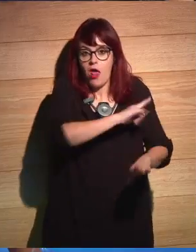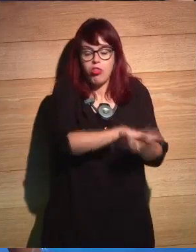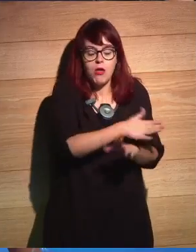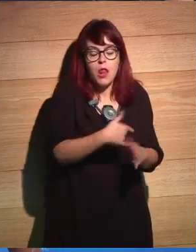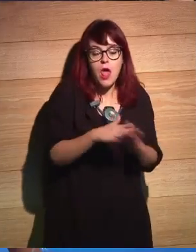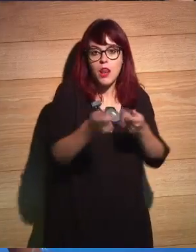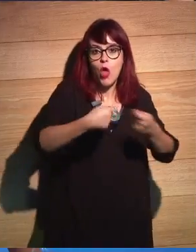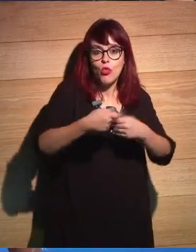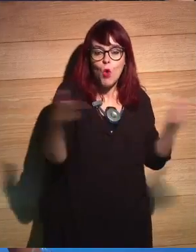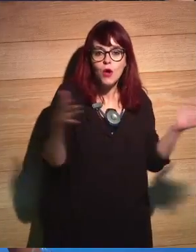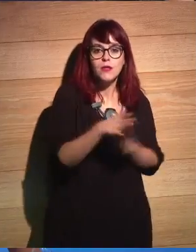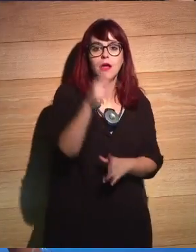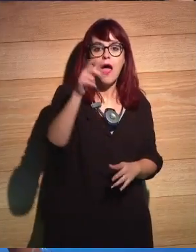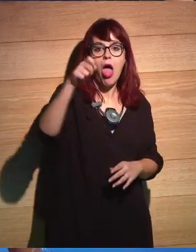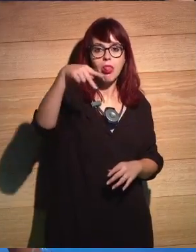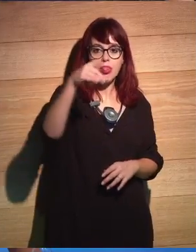like kamikaze.